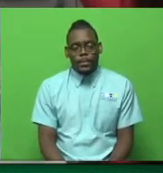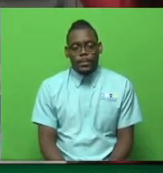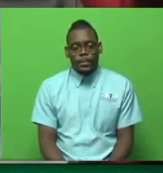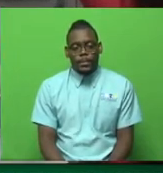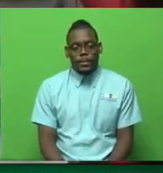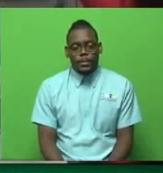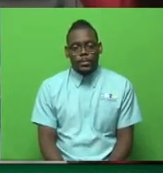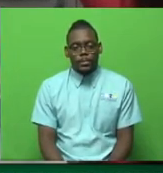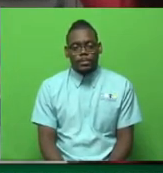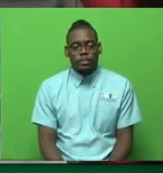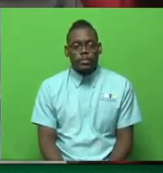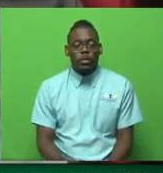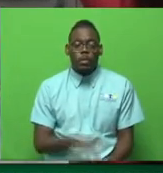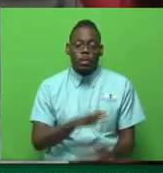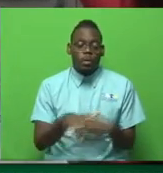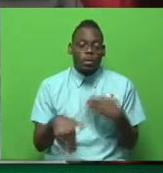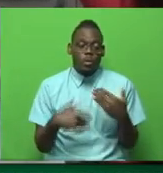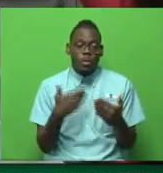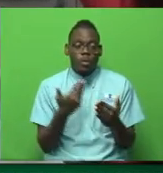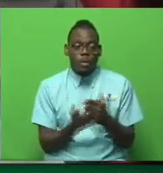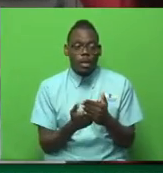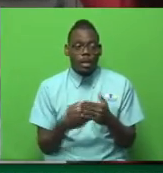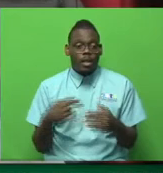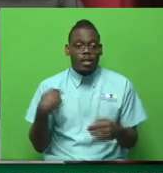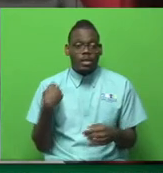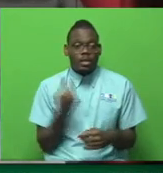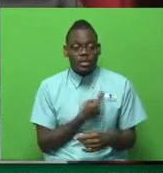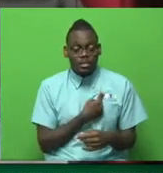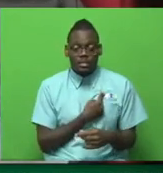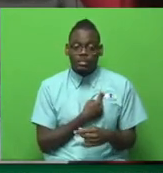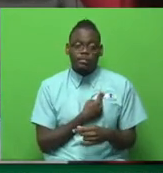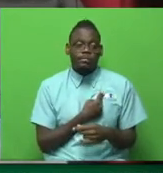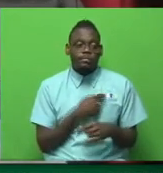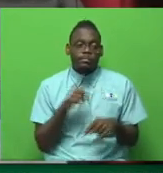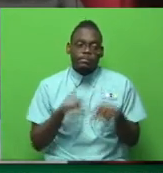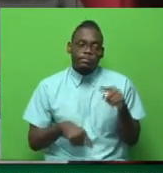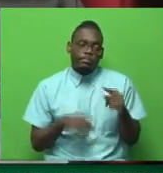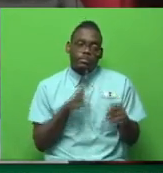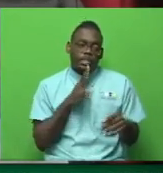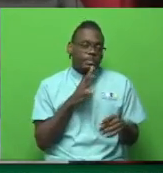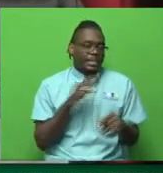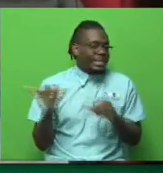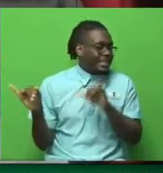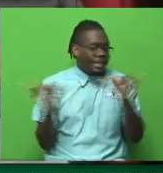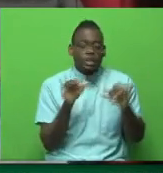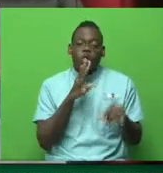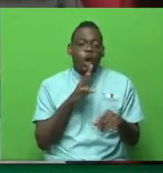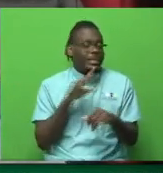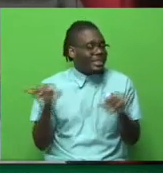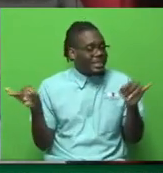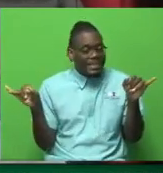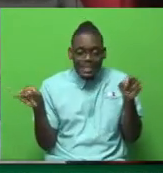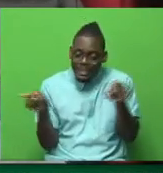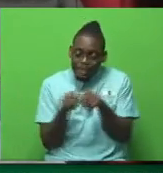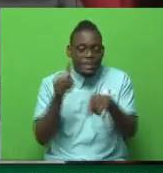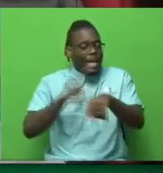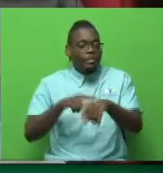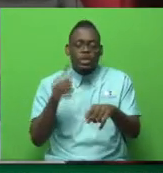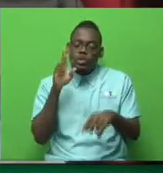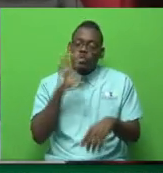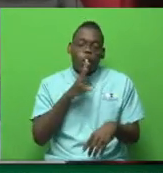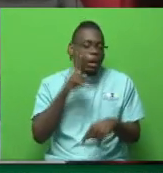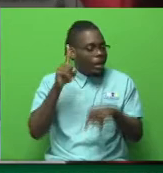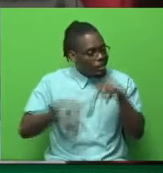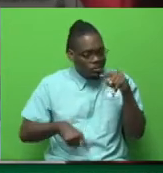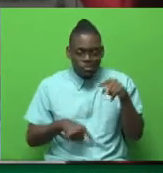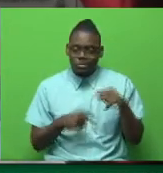us all of us cannot speak at the same time and for the last time on this particular aspect